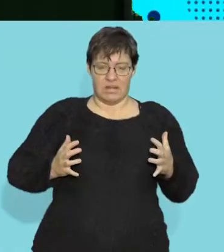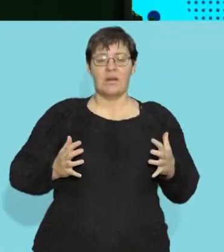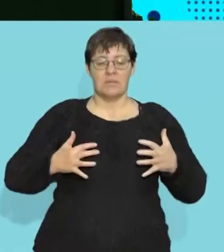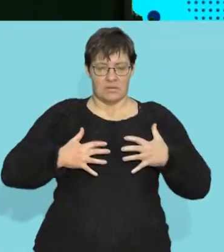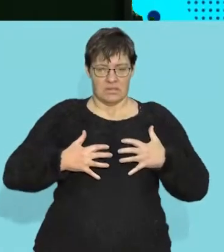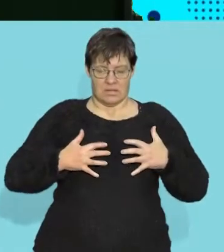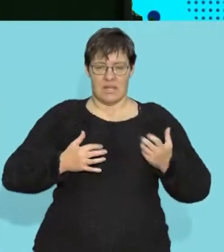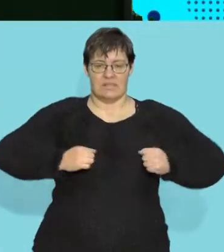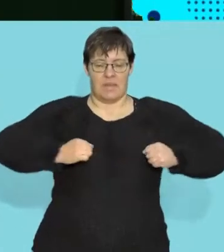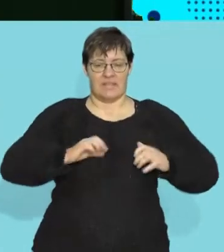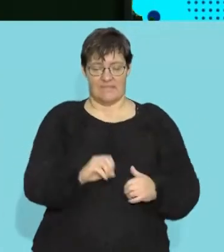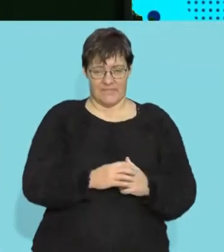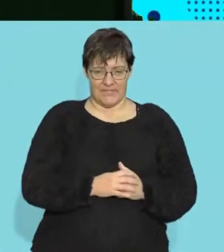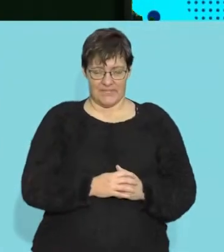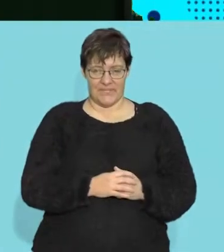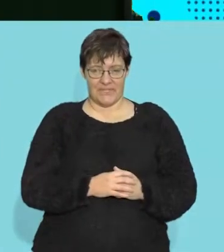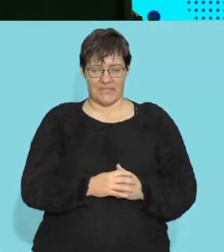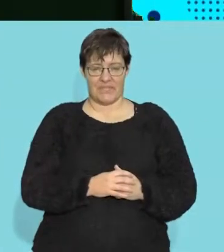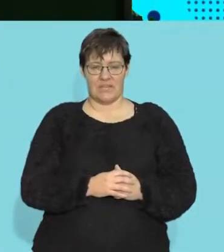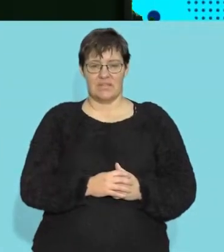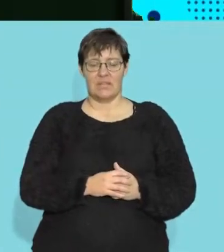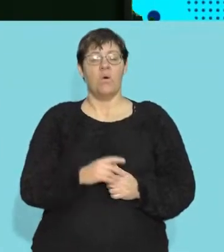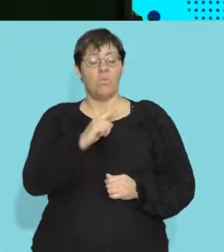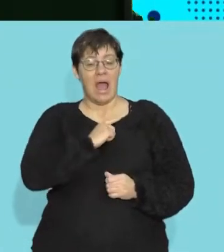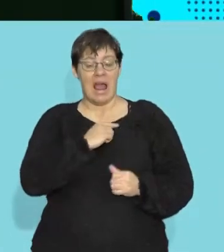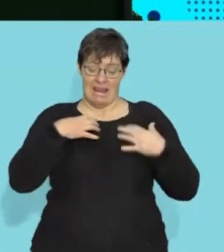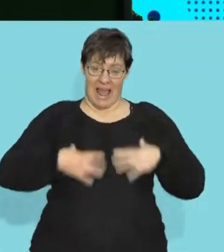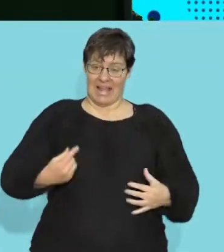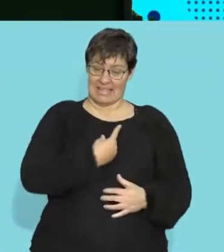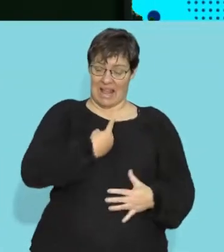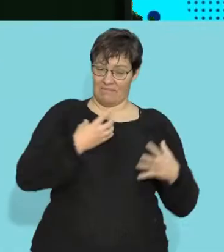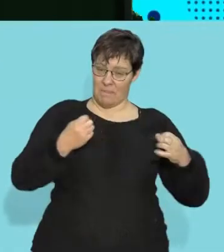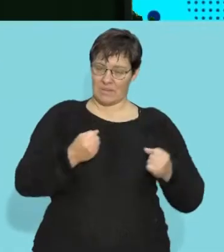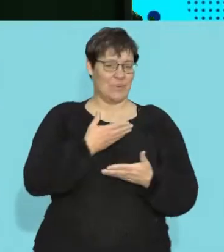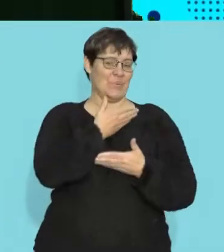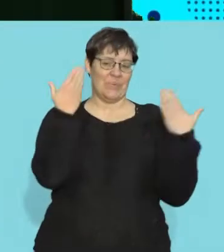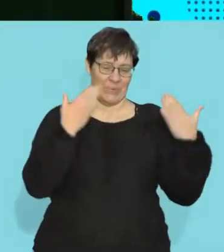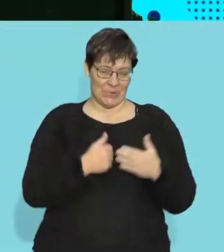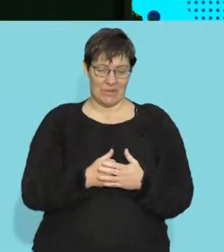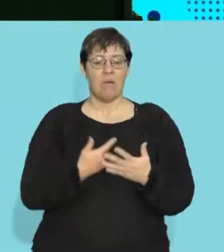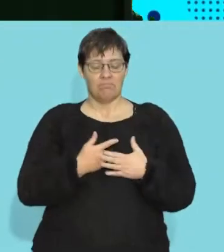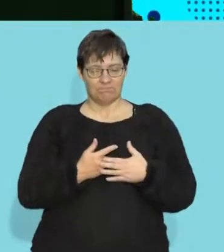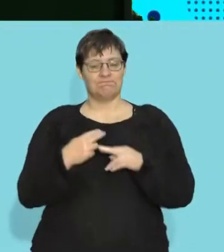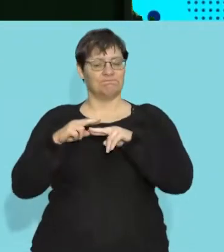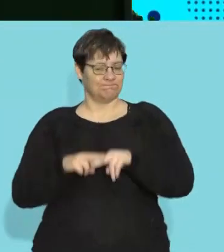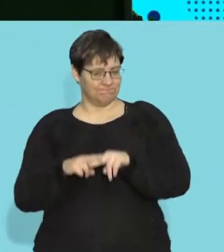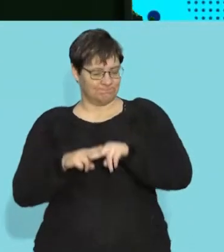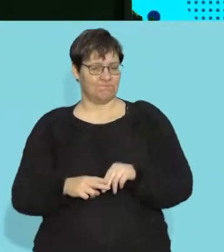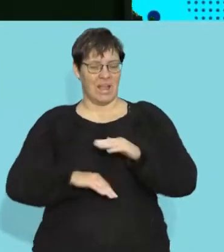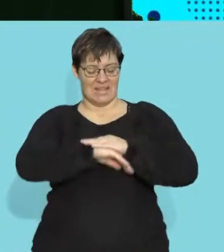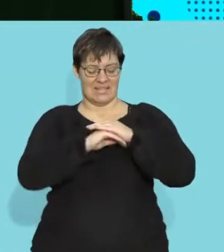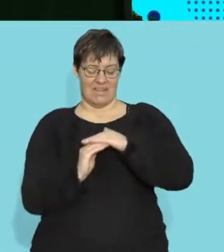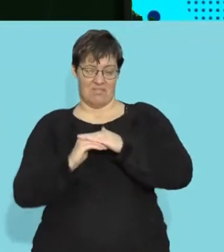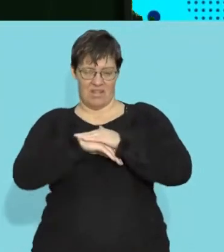that we could make the space. So, because remember, our lungs don't have muscles in it. So we rely on the diaphragm and we rely